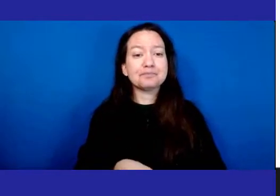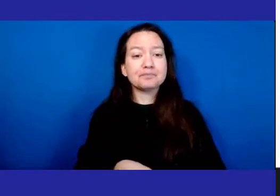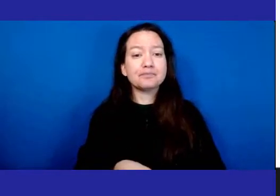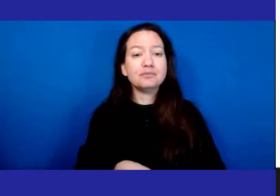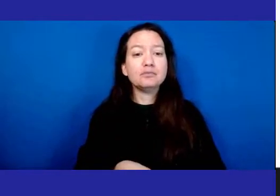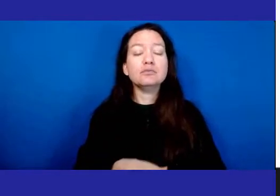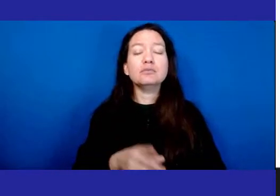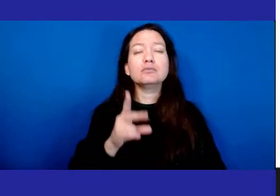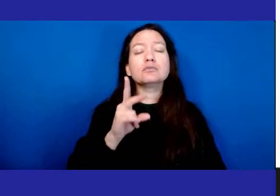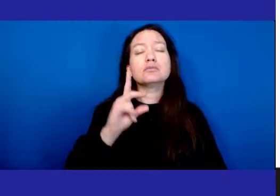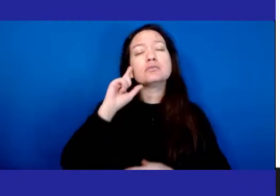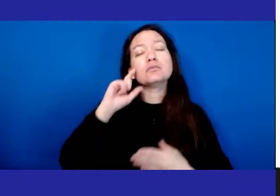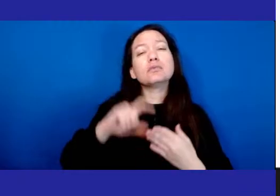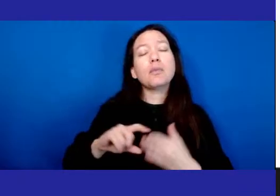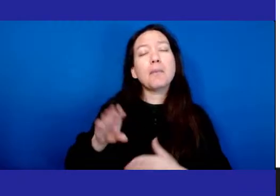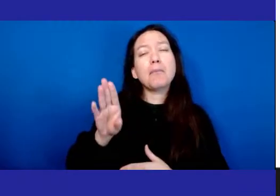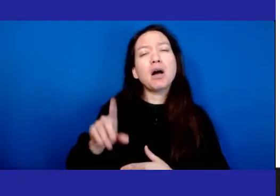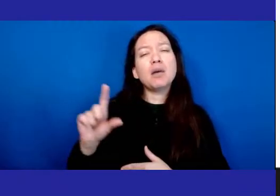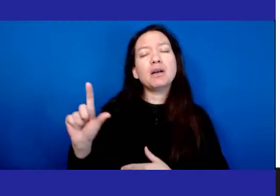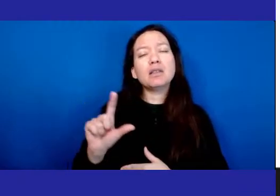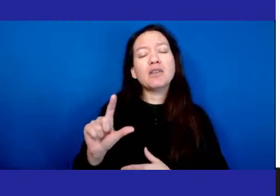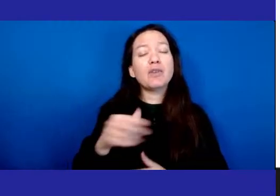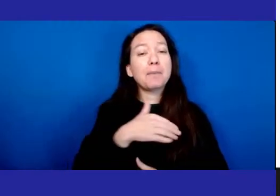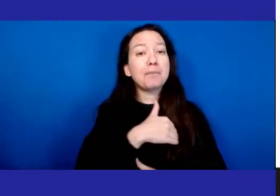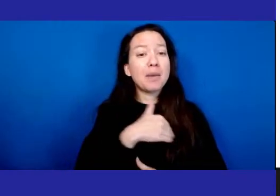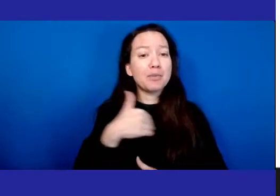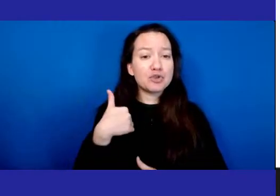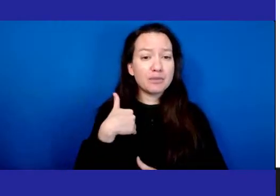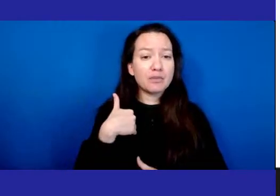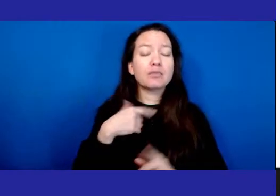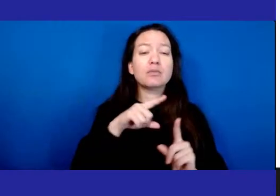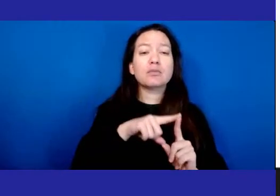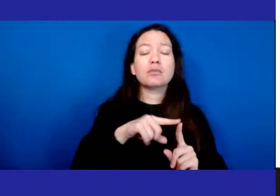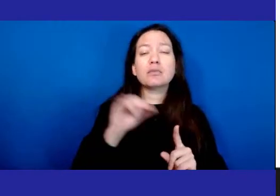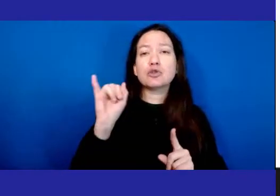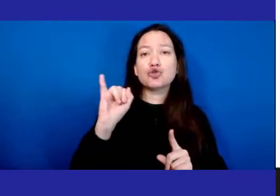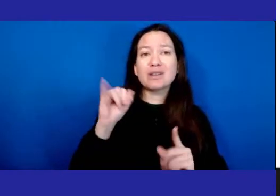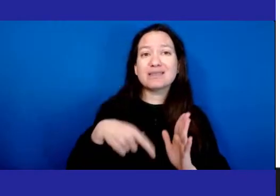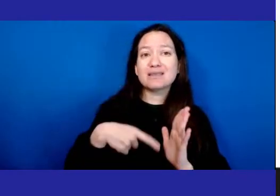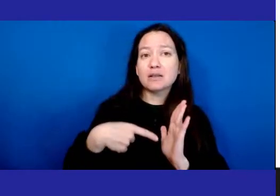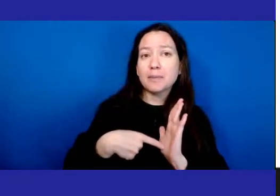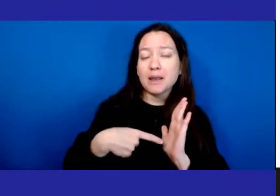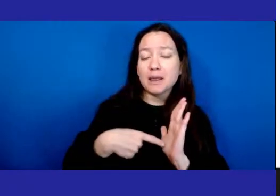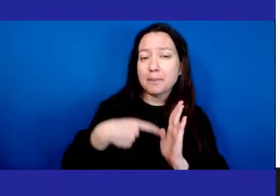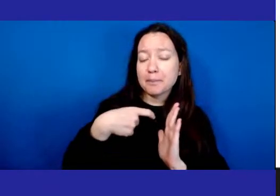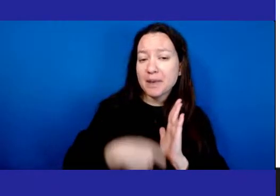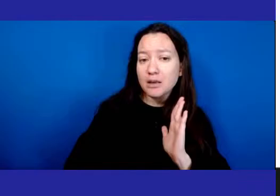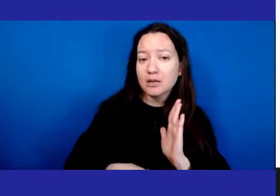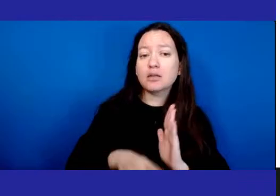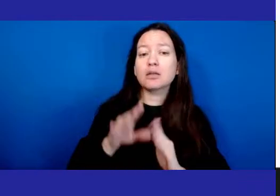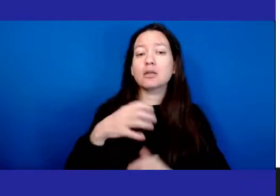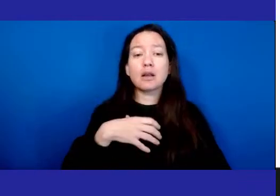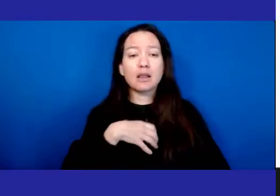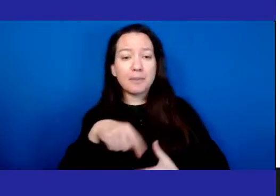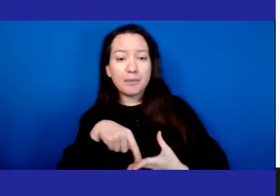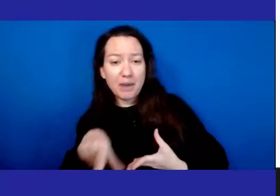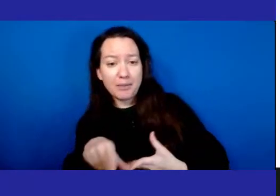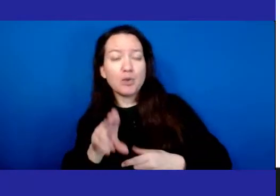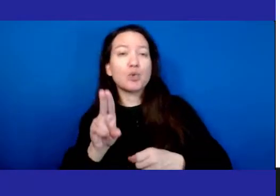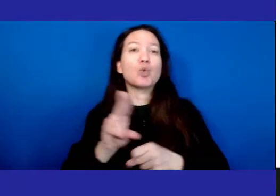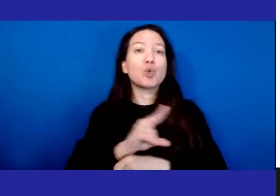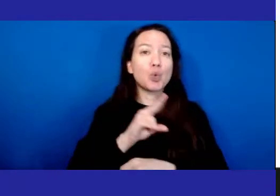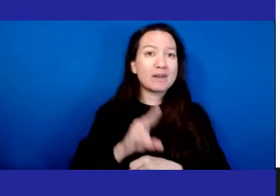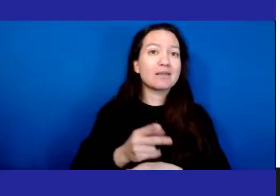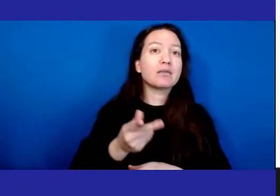bottom left all the way from membership, insurance premium billing, claims payment, utilization and care and